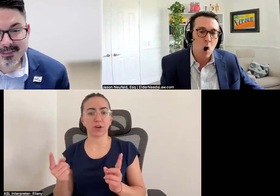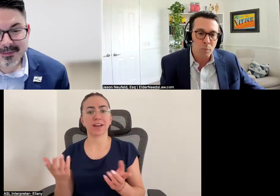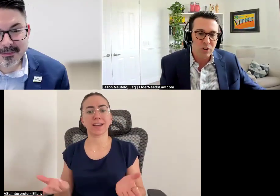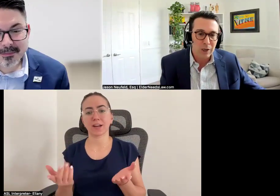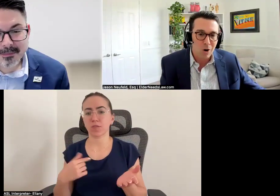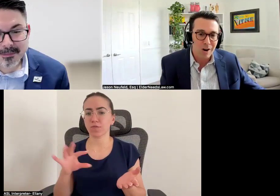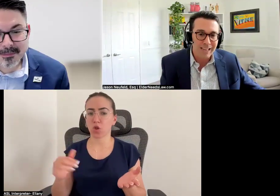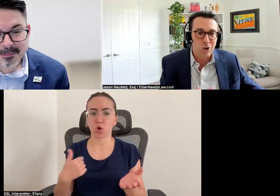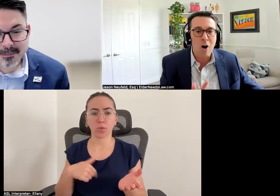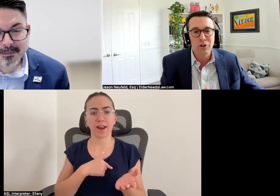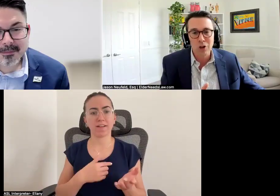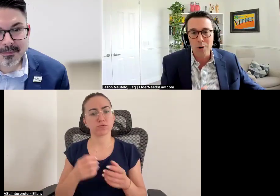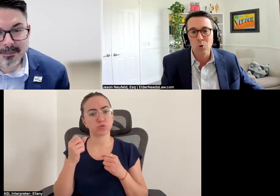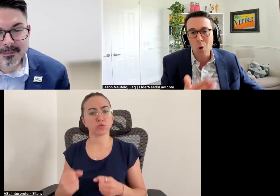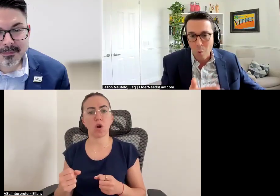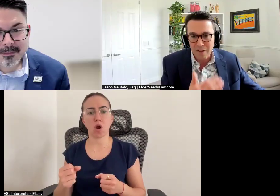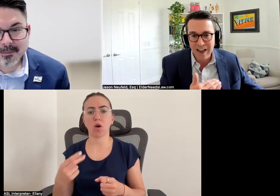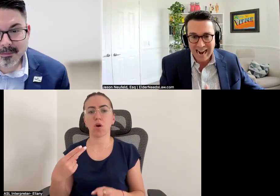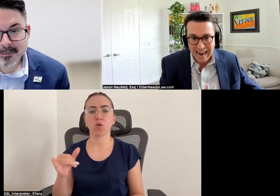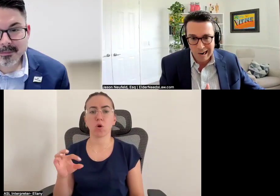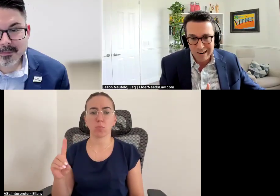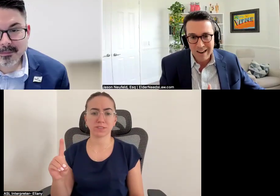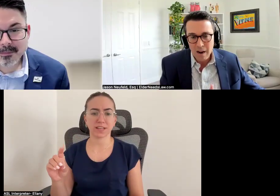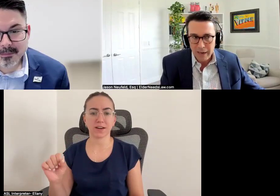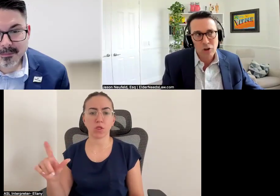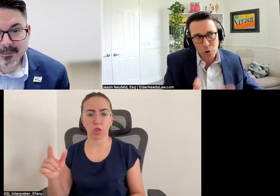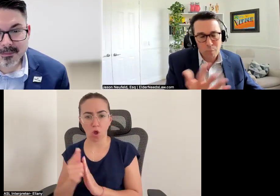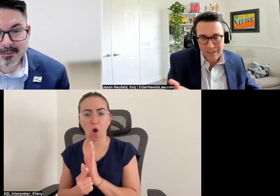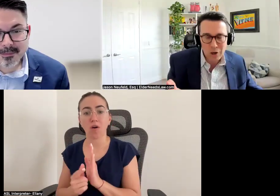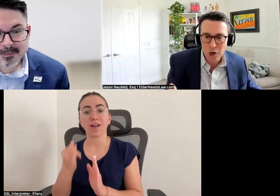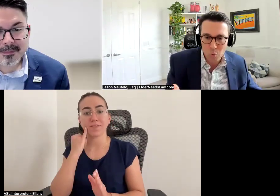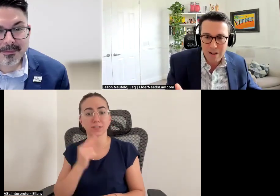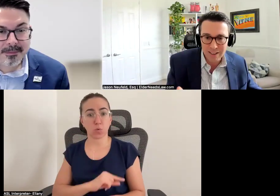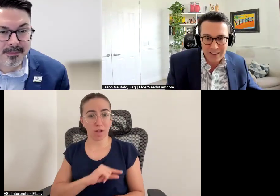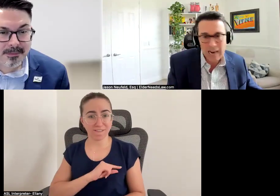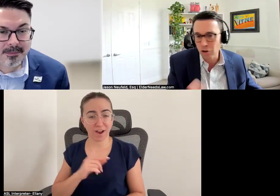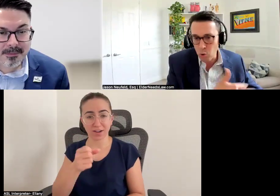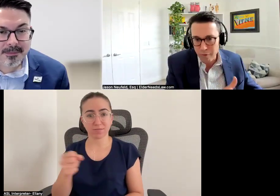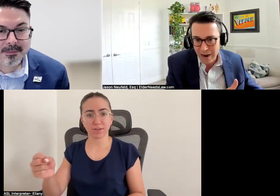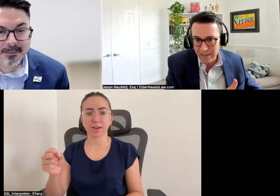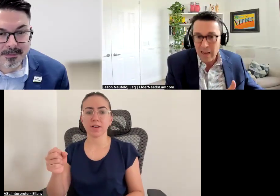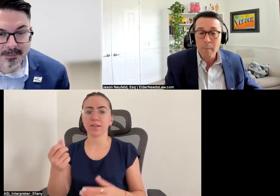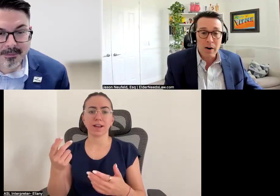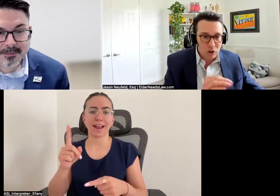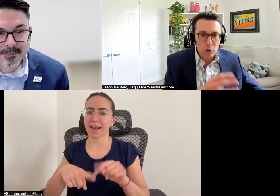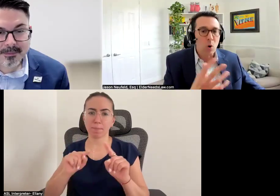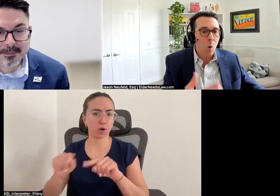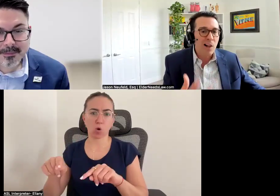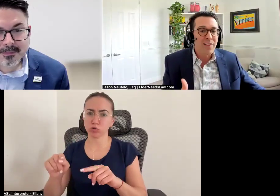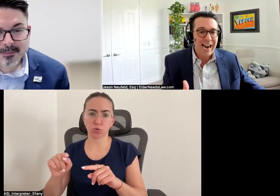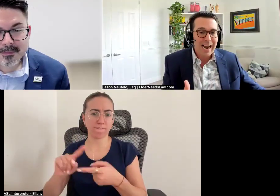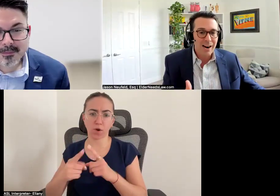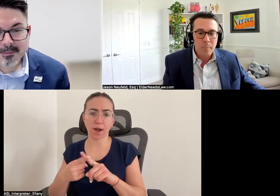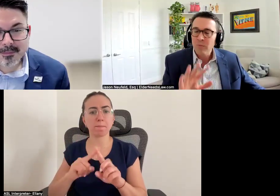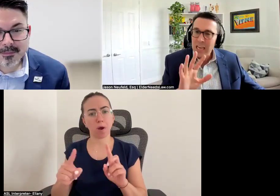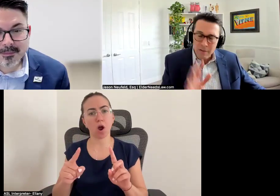strong homestead laws that as long as it's going to a qualified heir, like it's going to essentially a relative, it can't just go to a friend. But if it's going to a